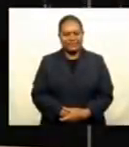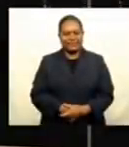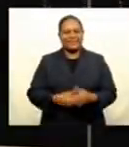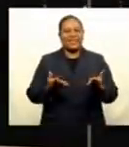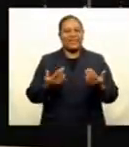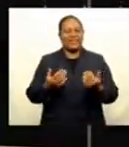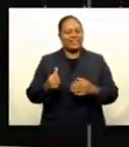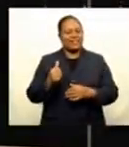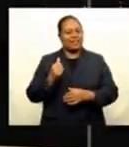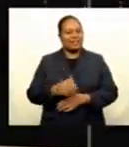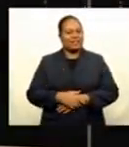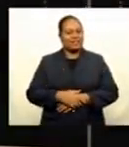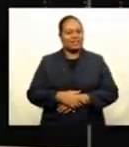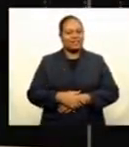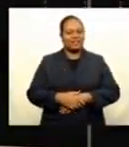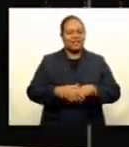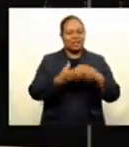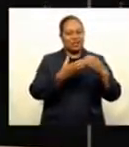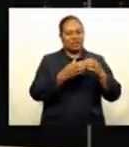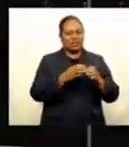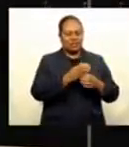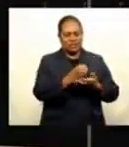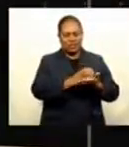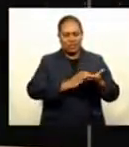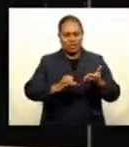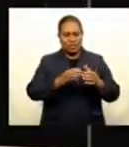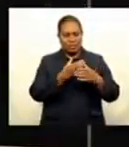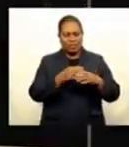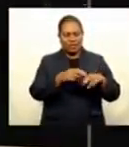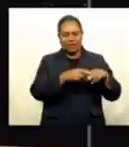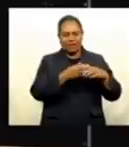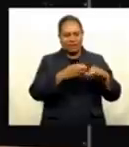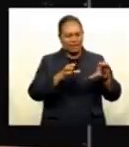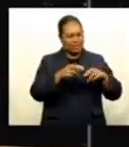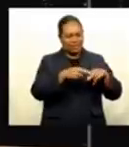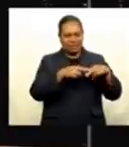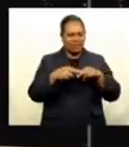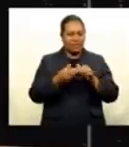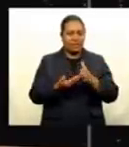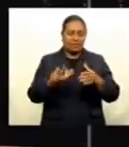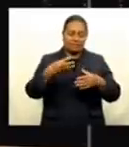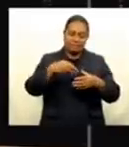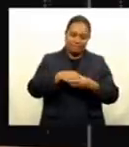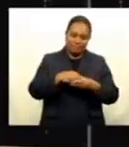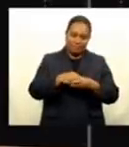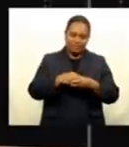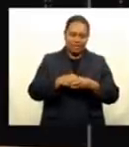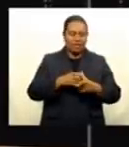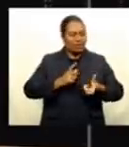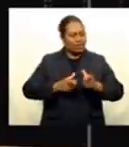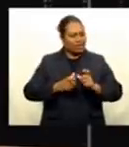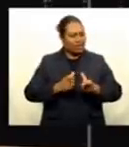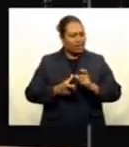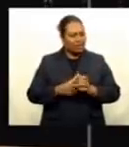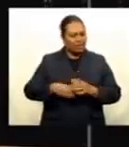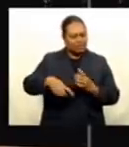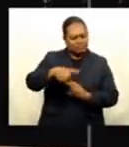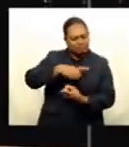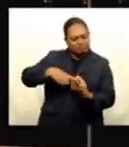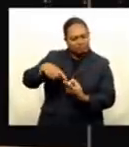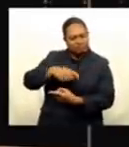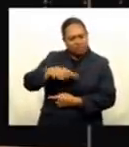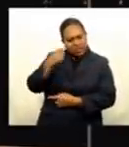Welcome back. The Consumer Council of Fiji is spearheading a project on inclusive innovations for climate disaster risk financing